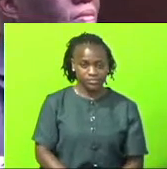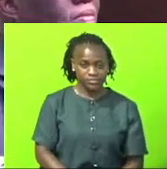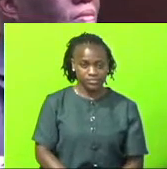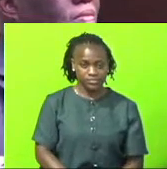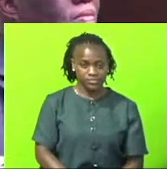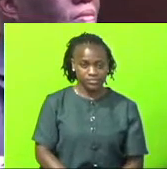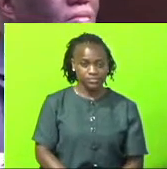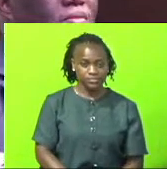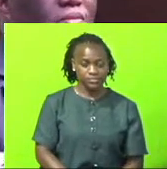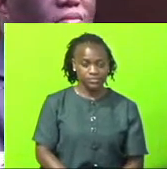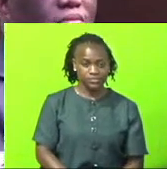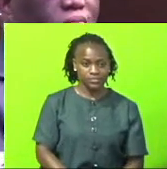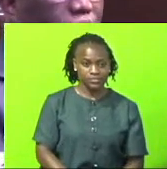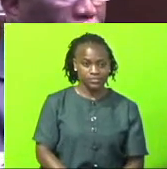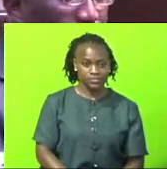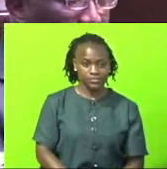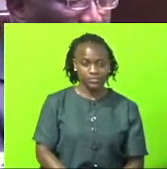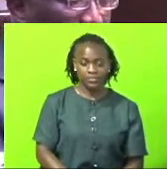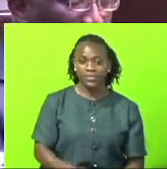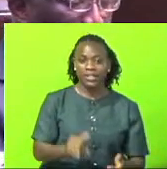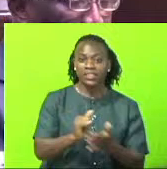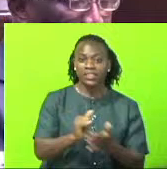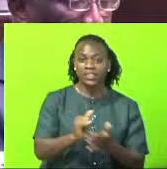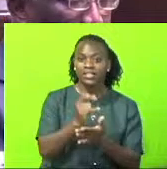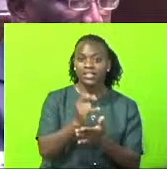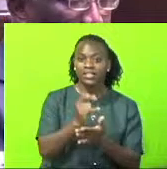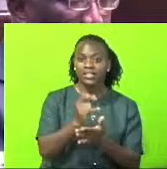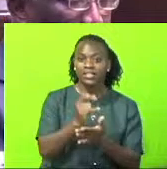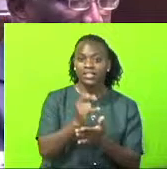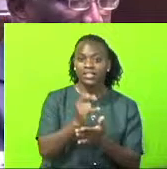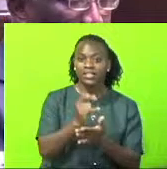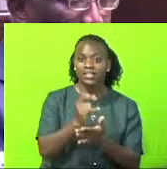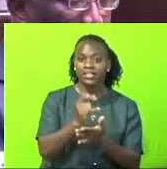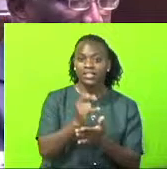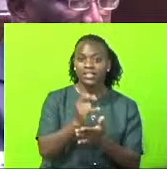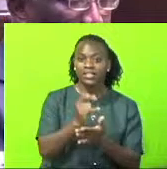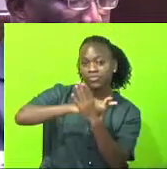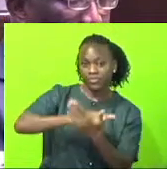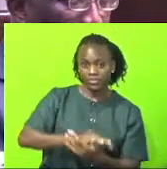Mr. Speaker, this is what the Constitution is preventing.